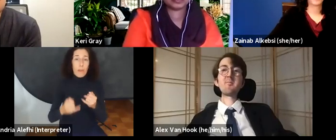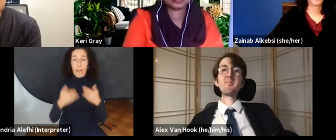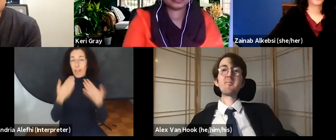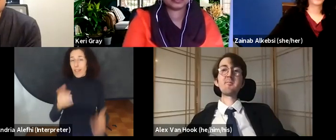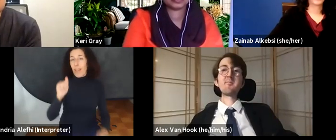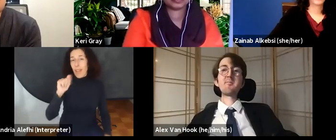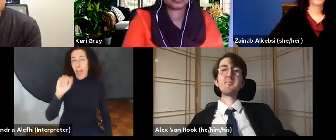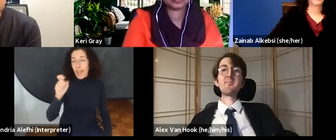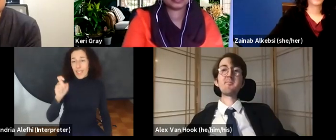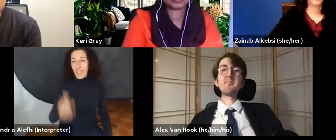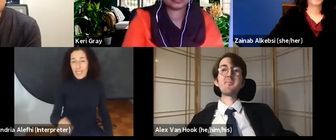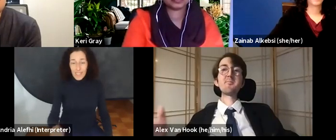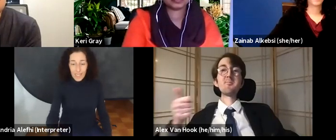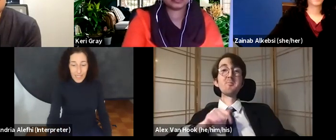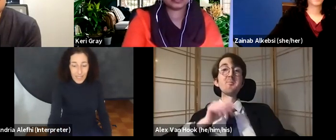Alex.